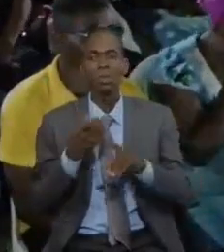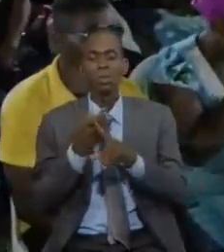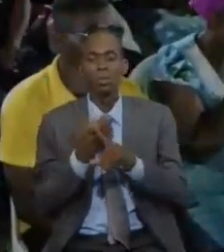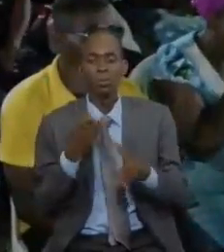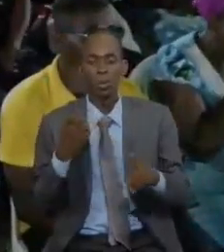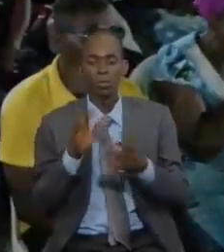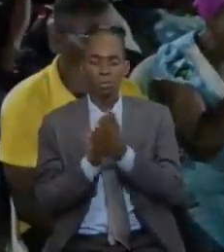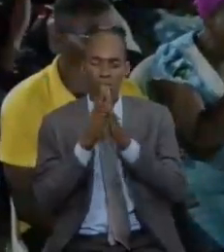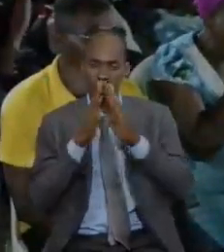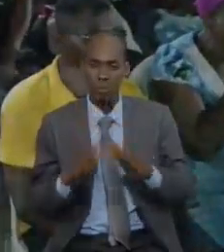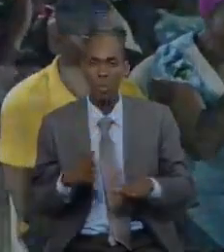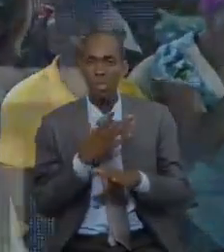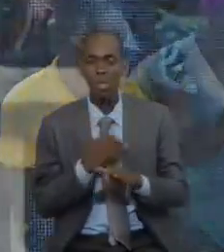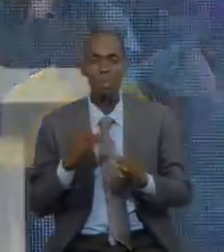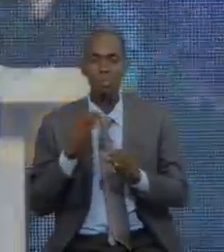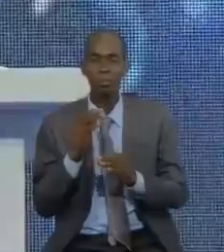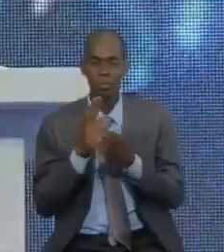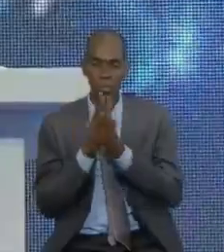peacefulness without Christ.